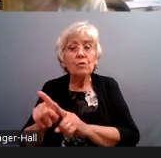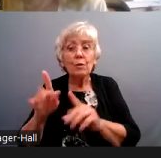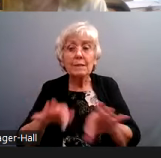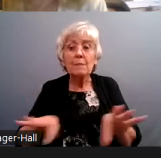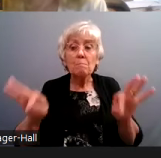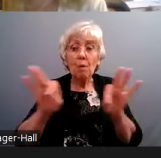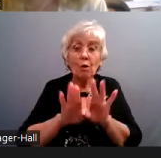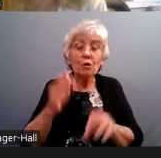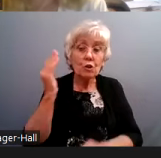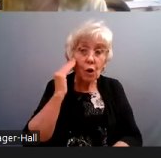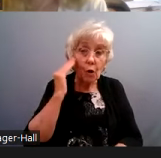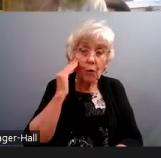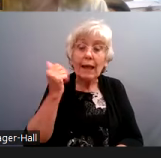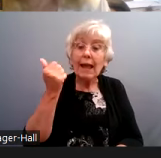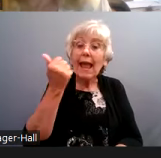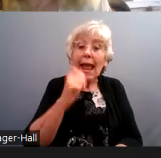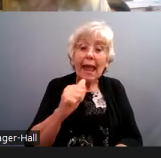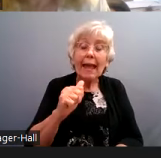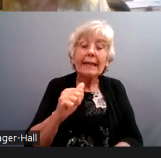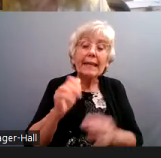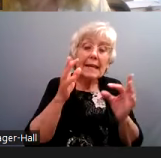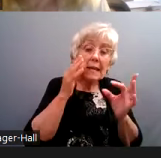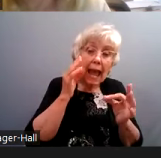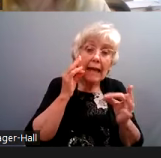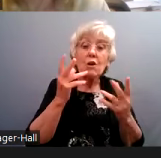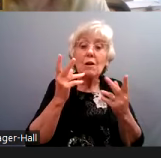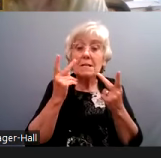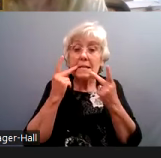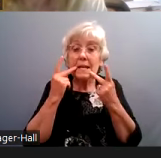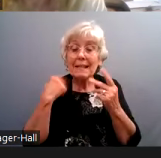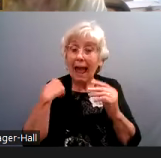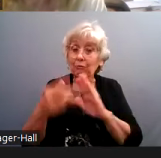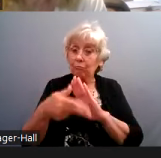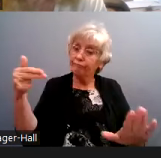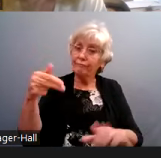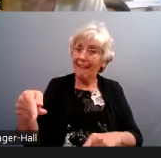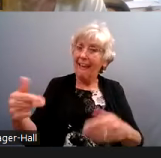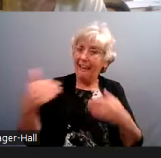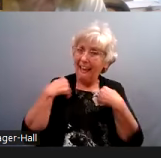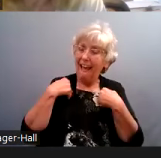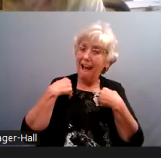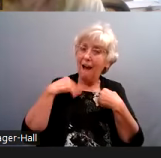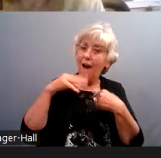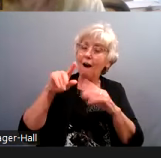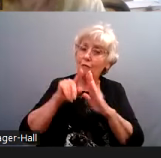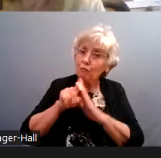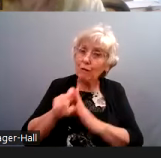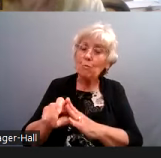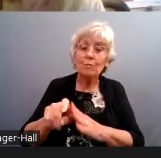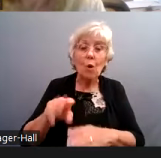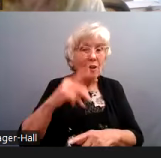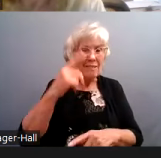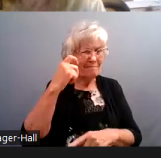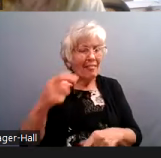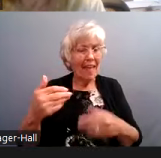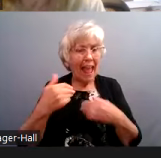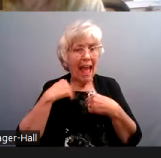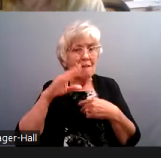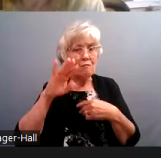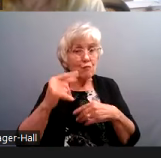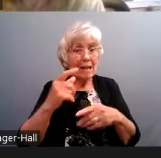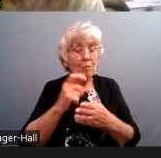that any cats and or kittens that are diagnosed with ringworm or are suspicious of having ringworm should not be placed with